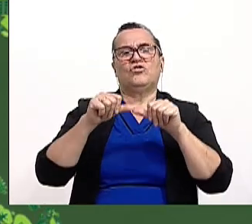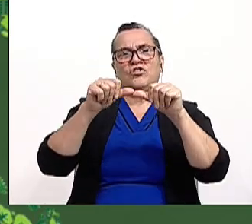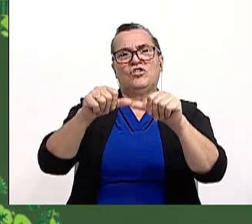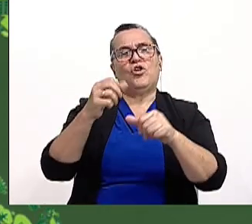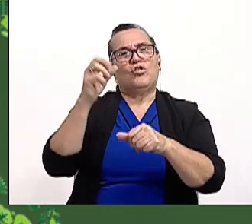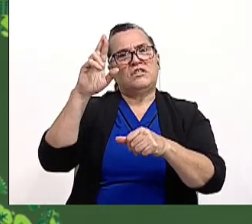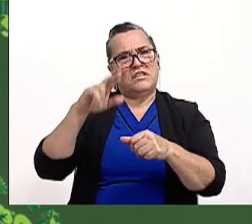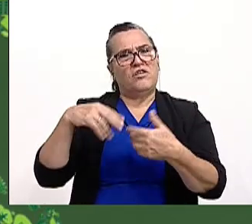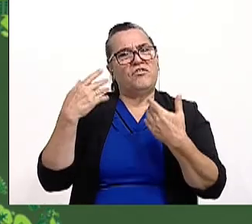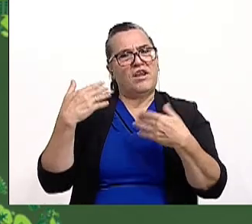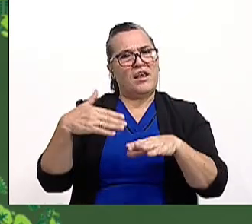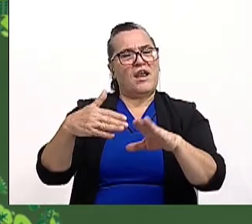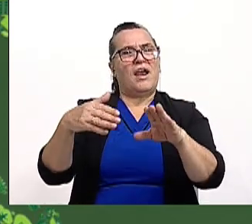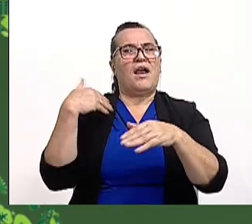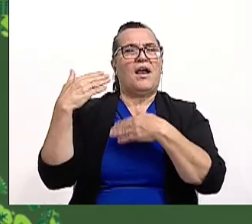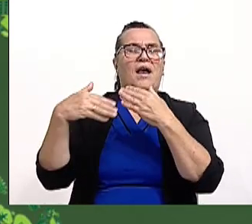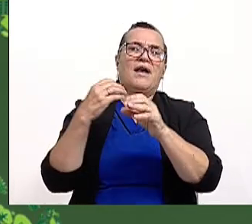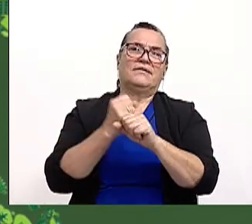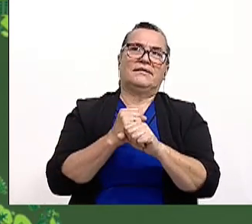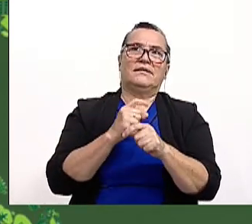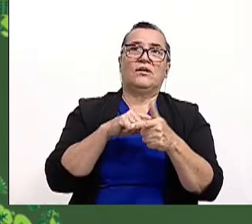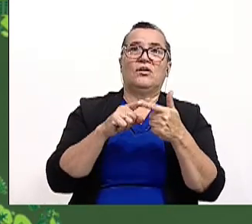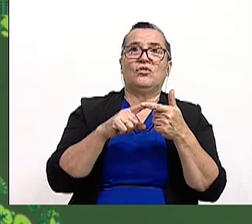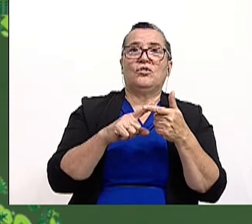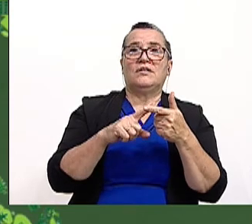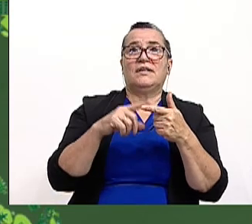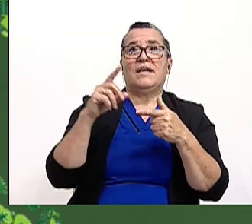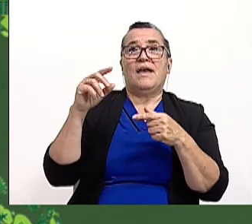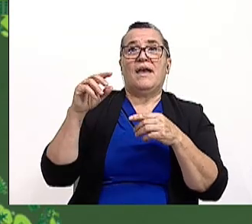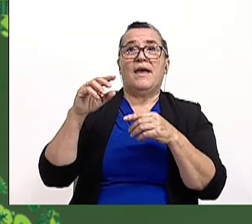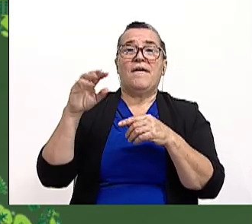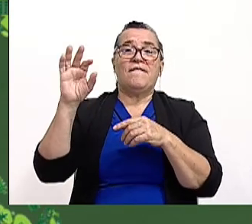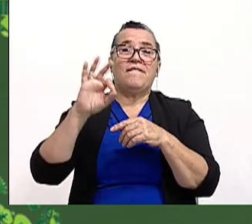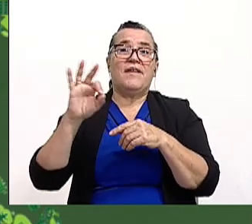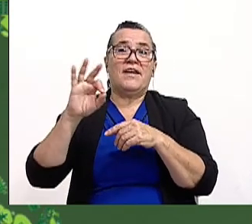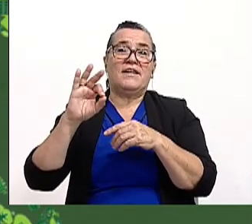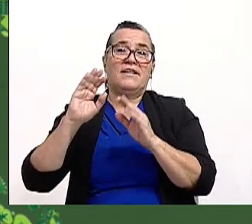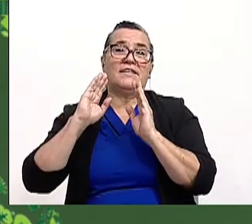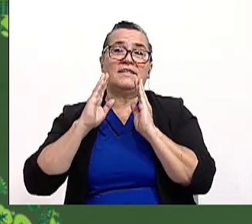is making. Date, Friday, December